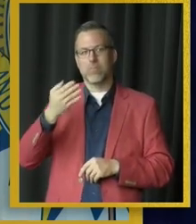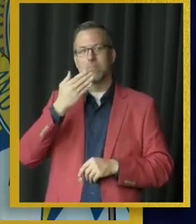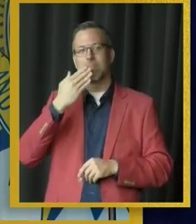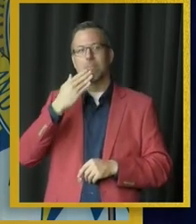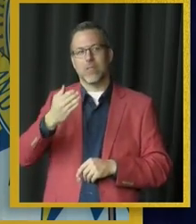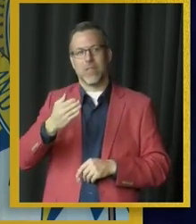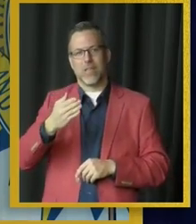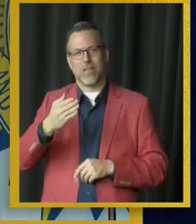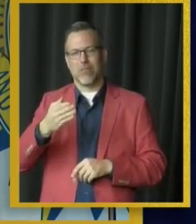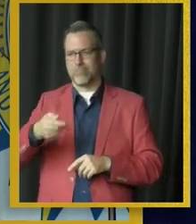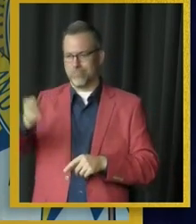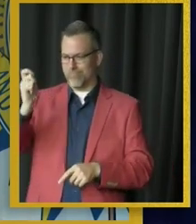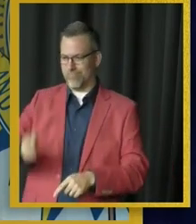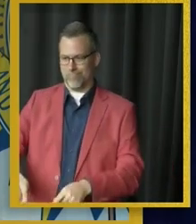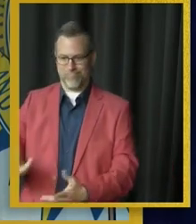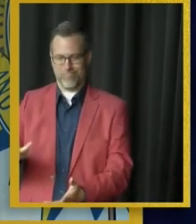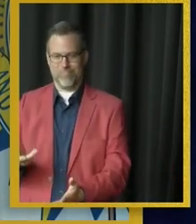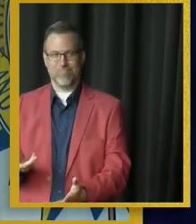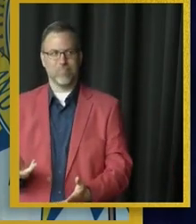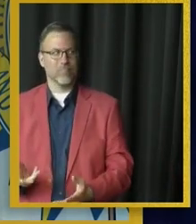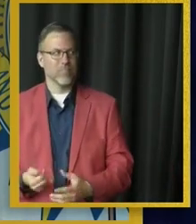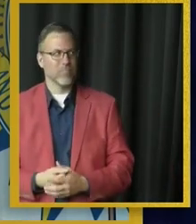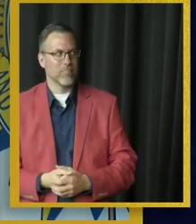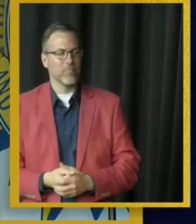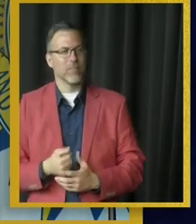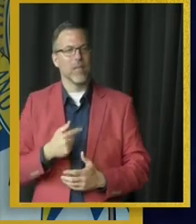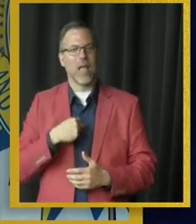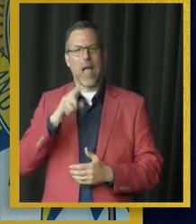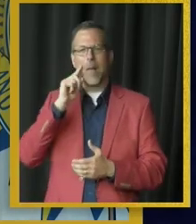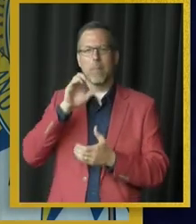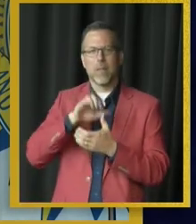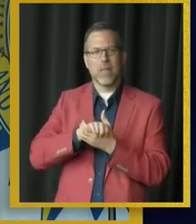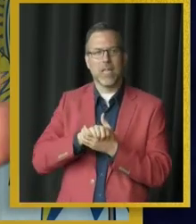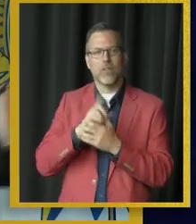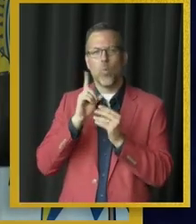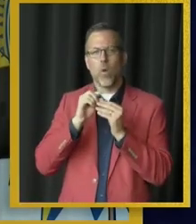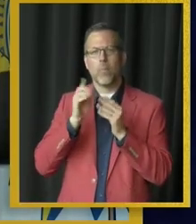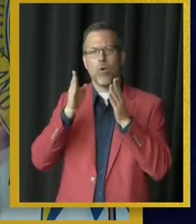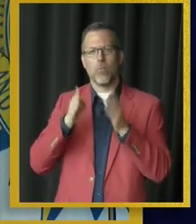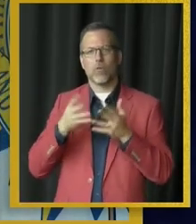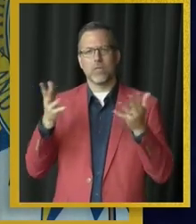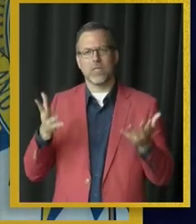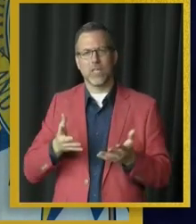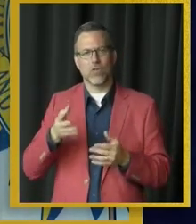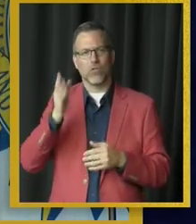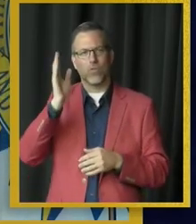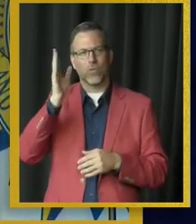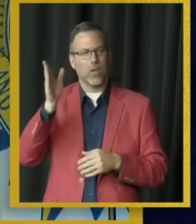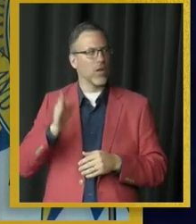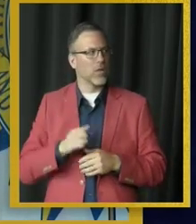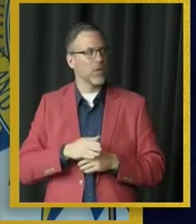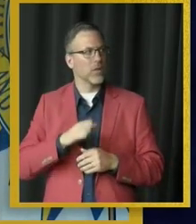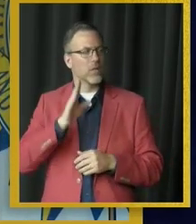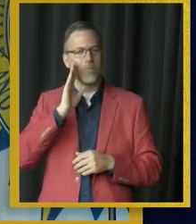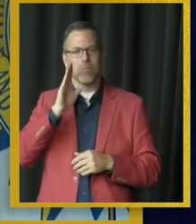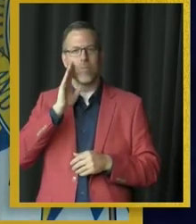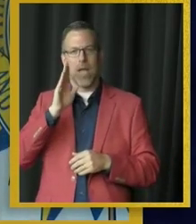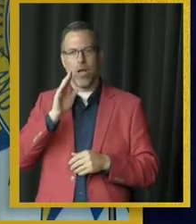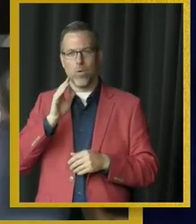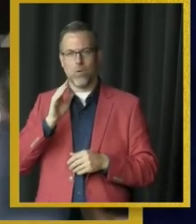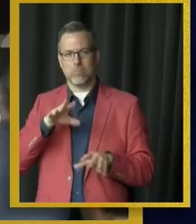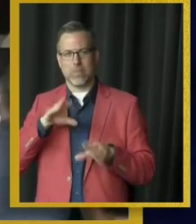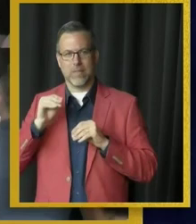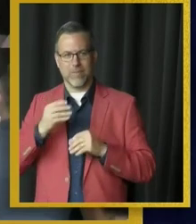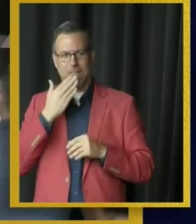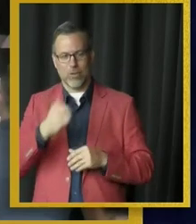even close to a gavel. I believe there is another individual here to talk, so I will get off the microphone. All right, thank